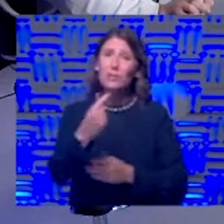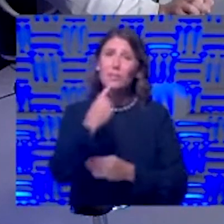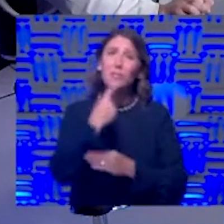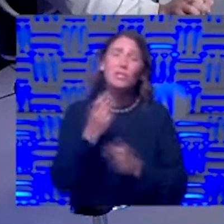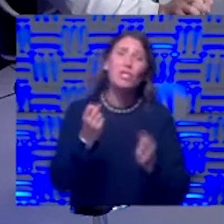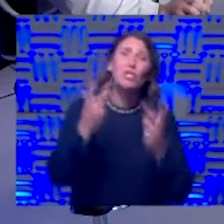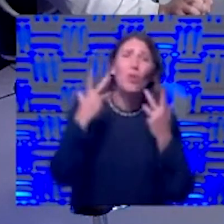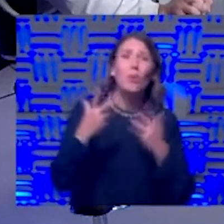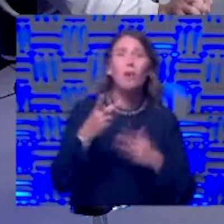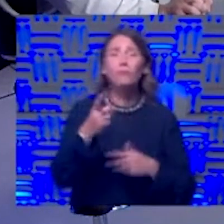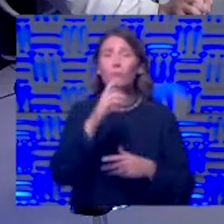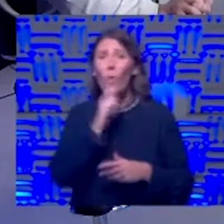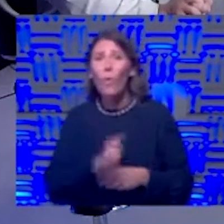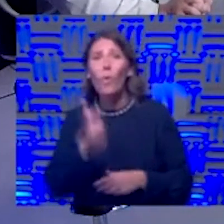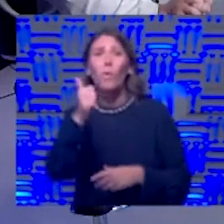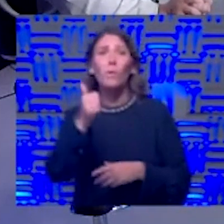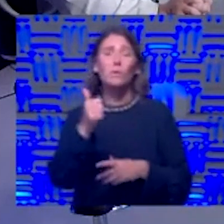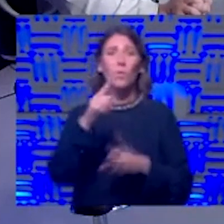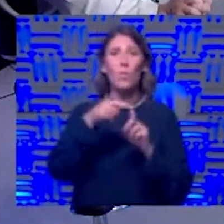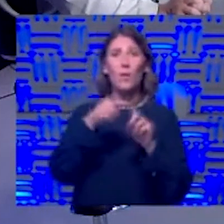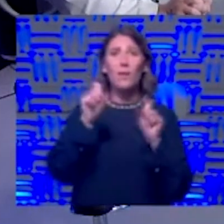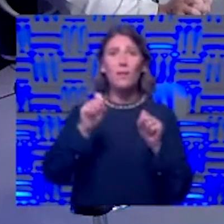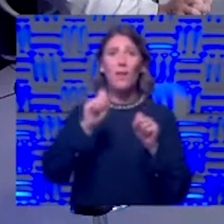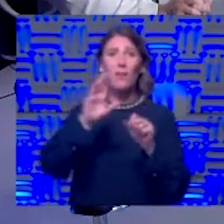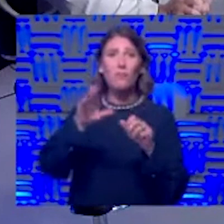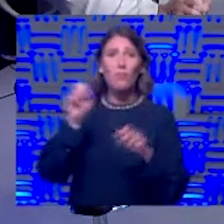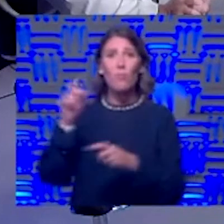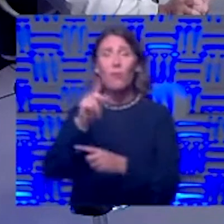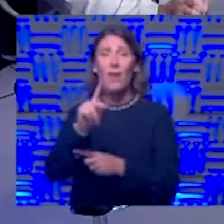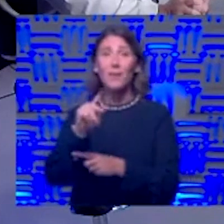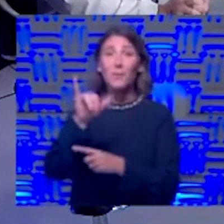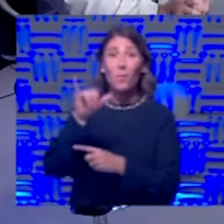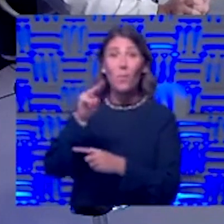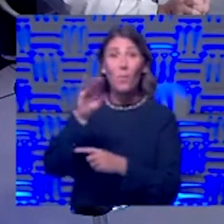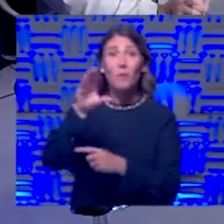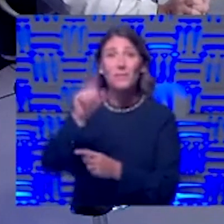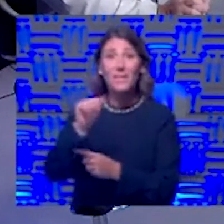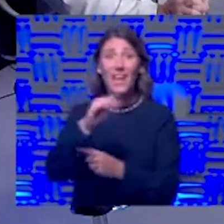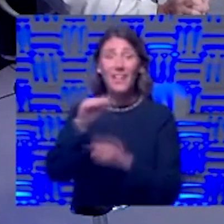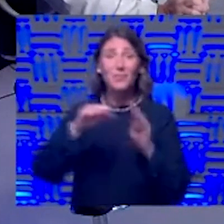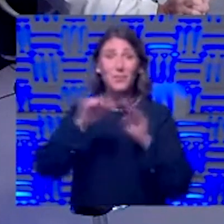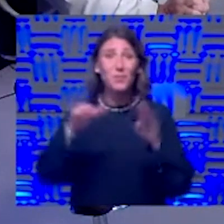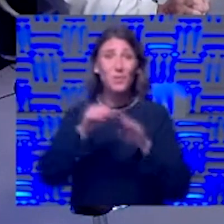much. When will she be able to go back to the Y and do that safely?